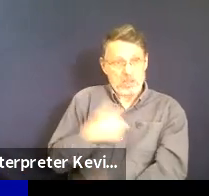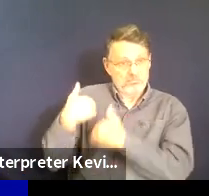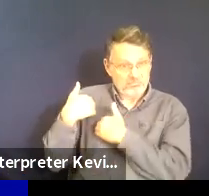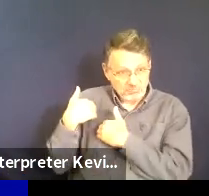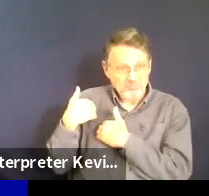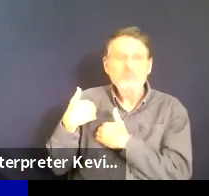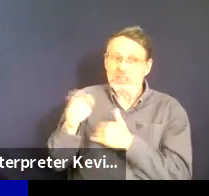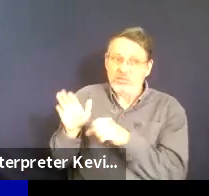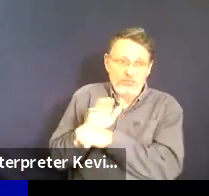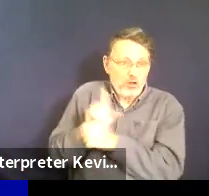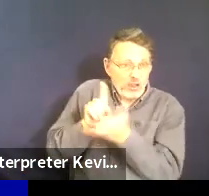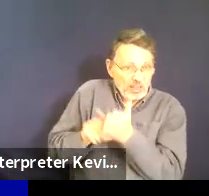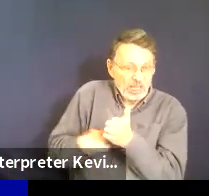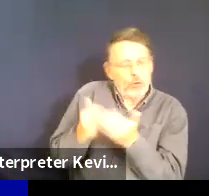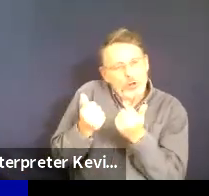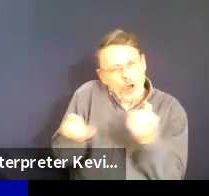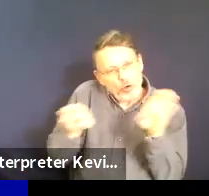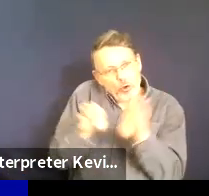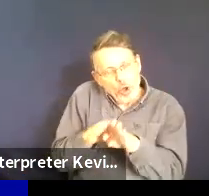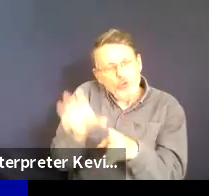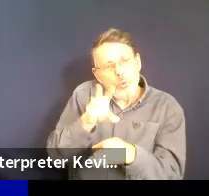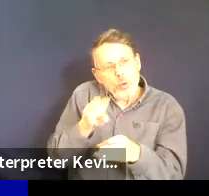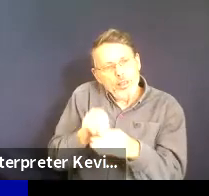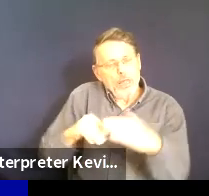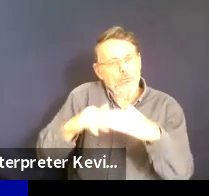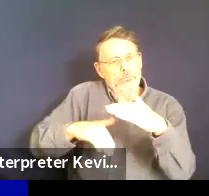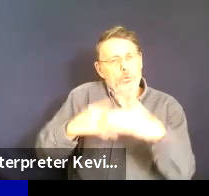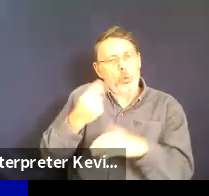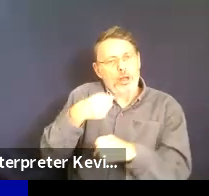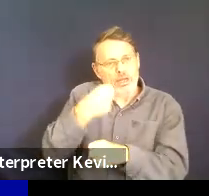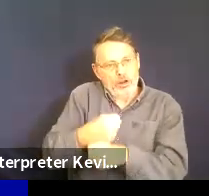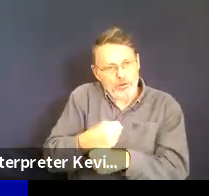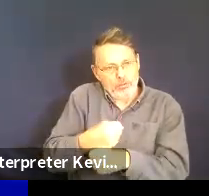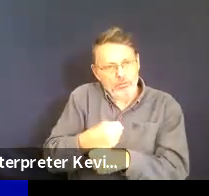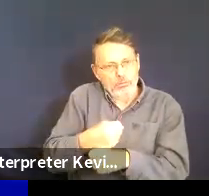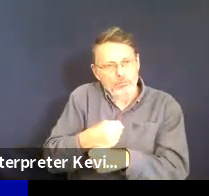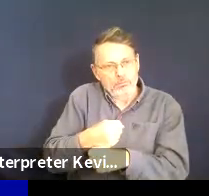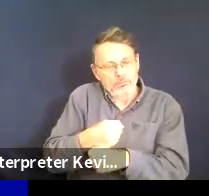goal is to close them within 1 year of